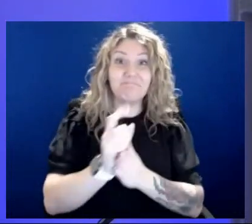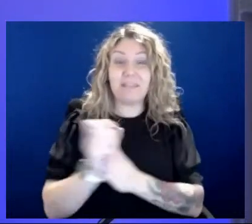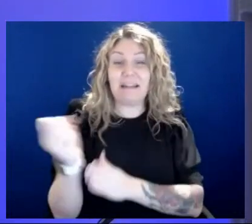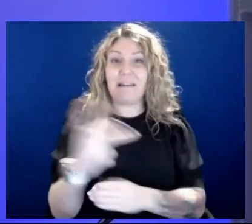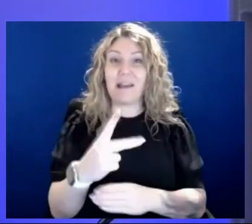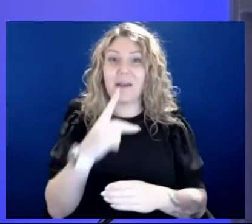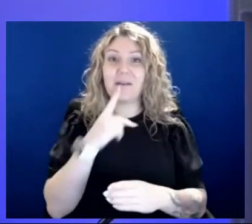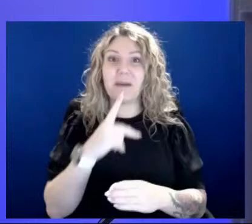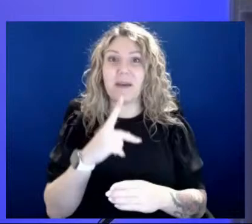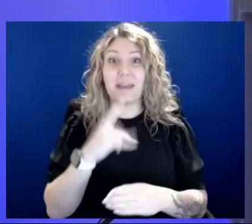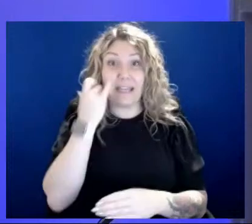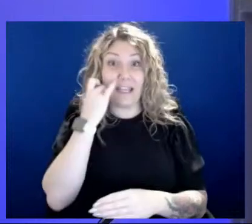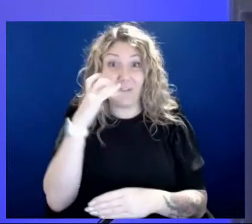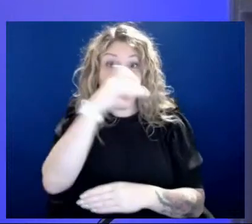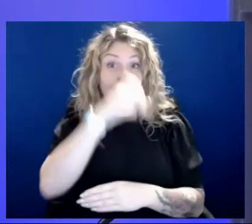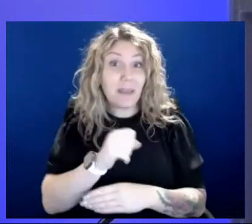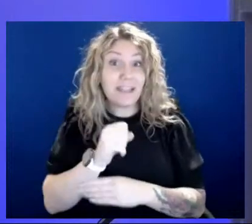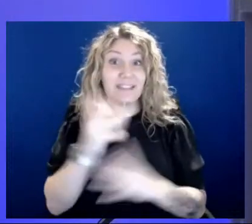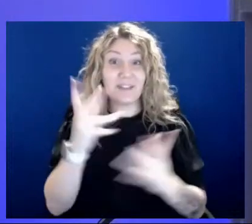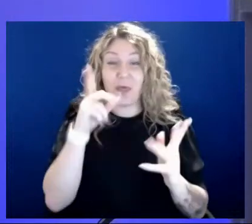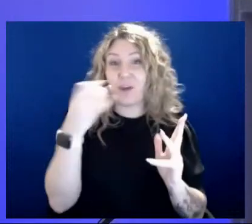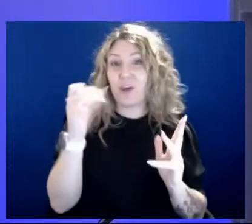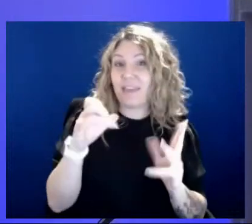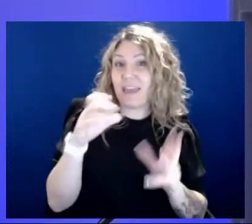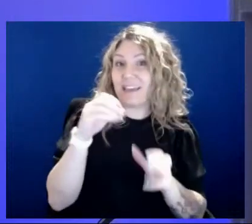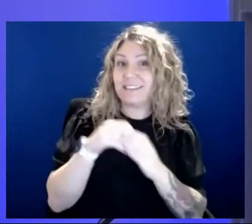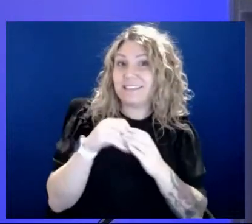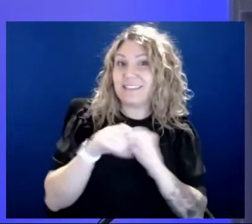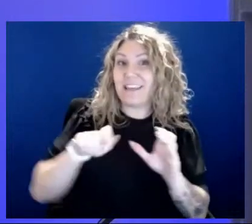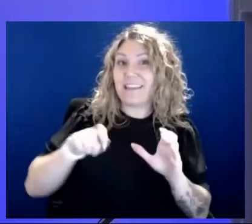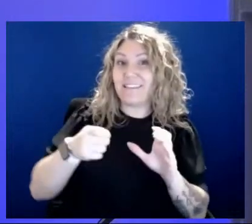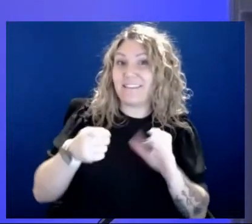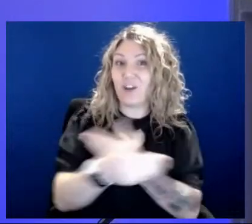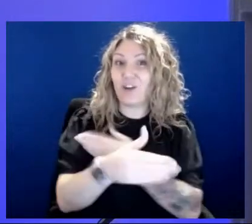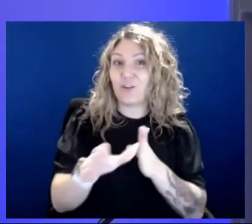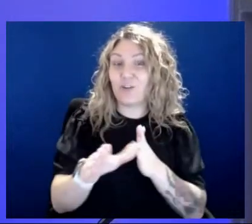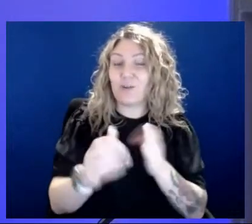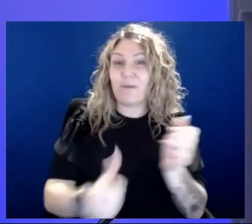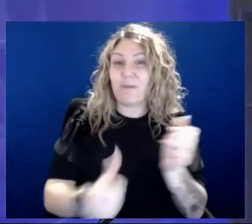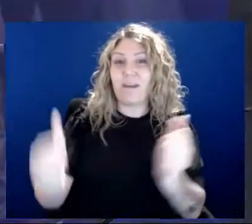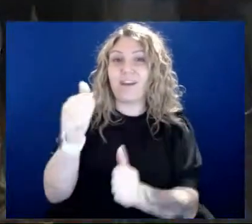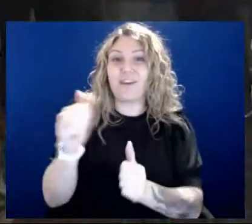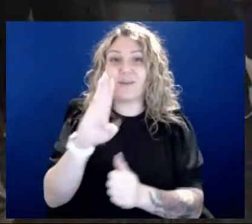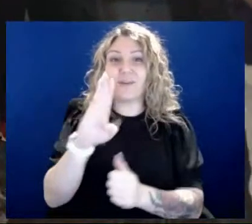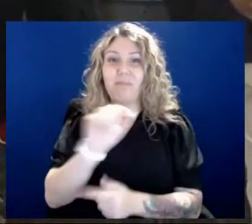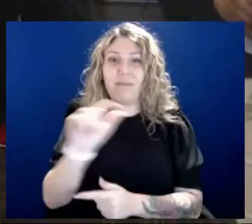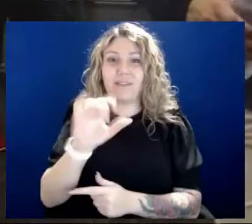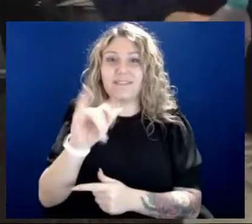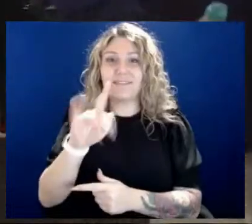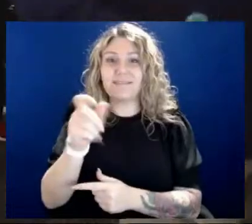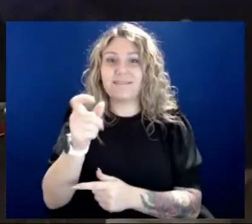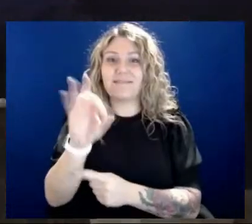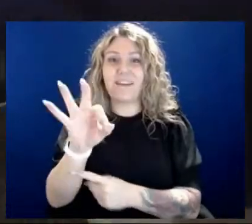it, this is what it looked like inside the locker room as head coach Bill Self came in to address his team.